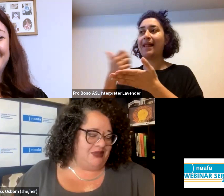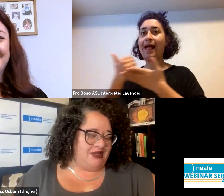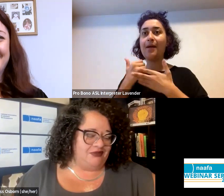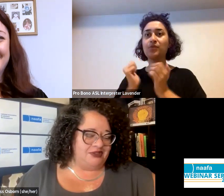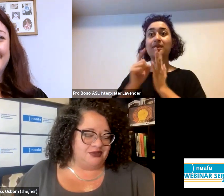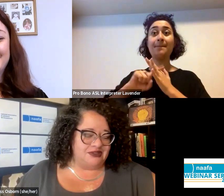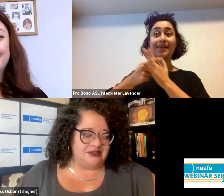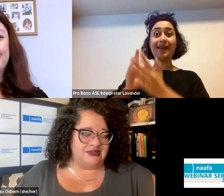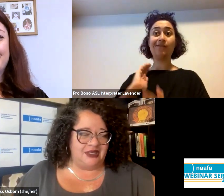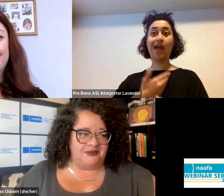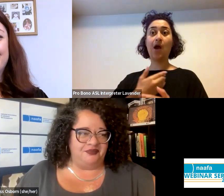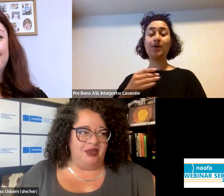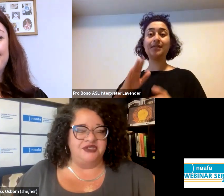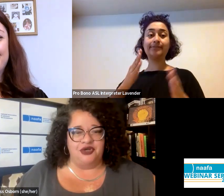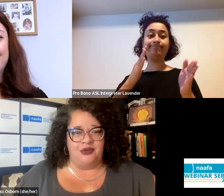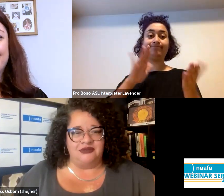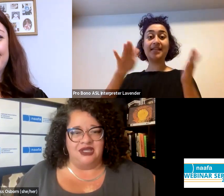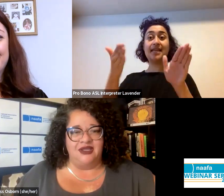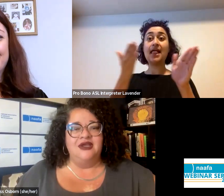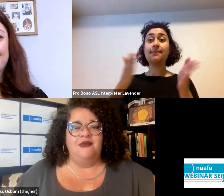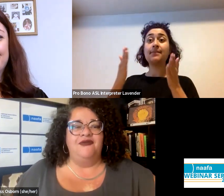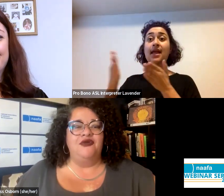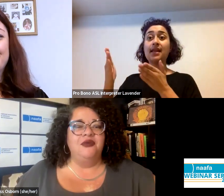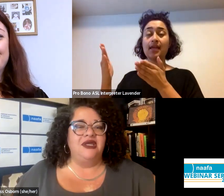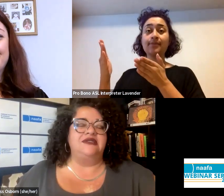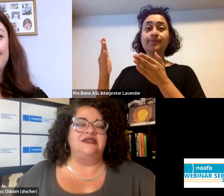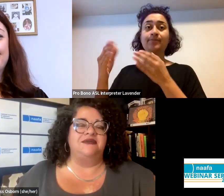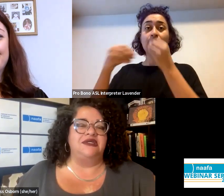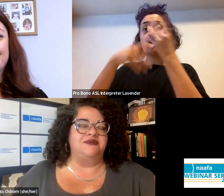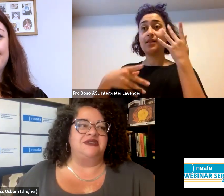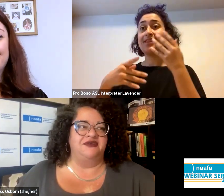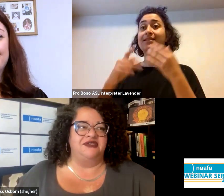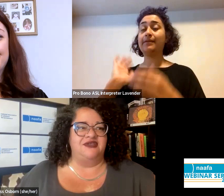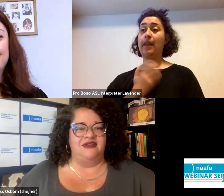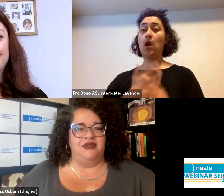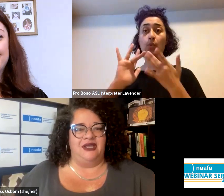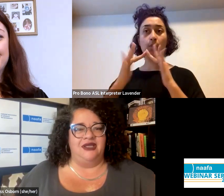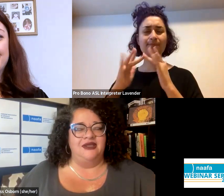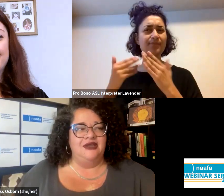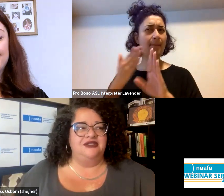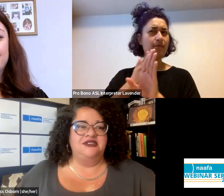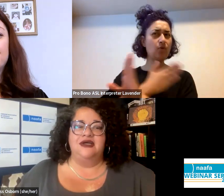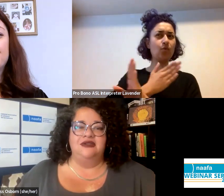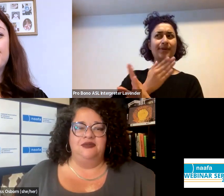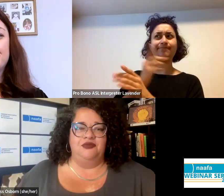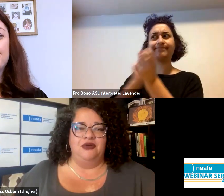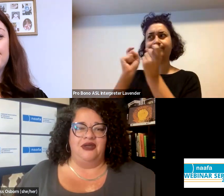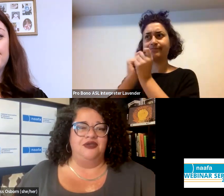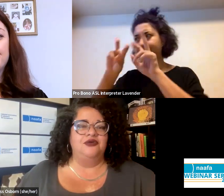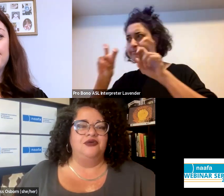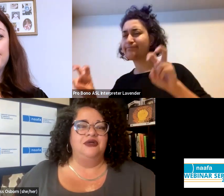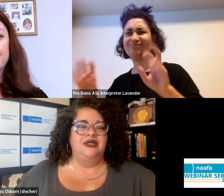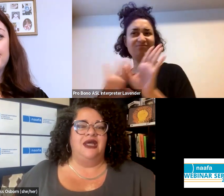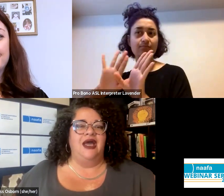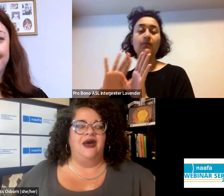our death planning resources page on our website. Before we get into some of the specifics of death planning, let's just talk a little bit more